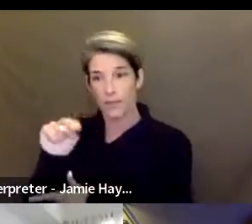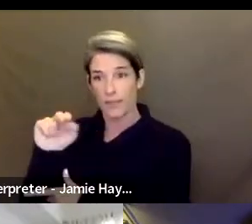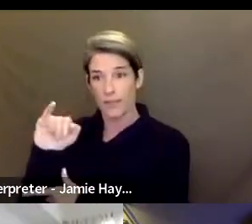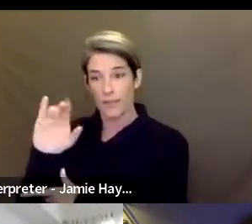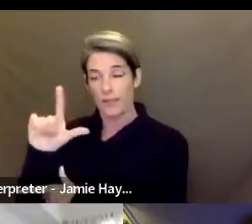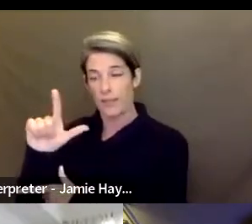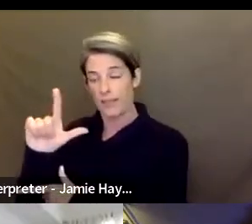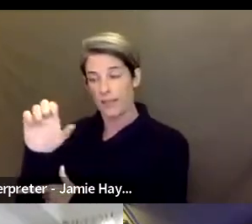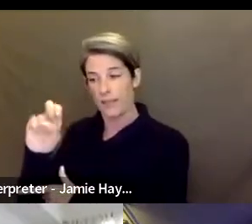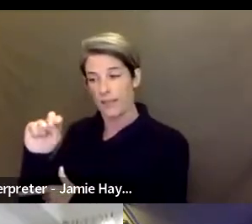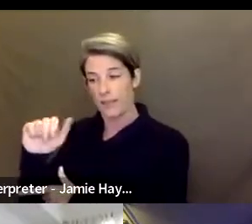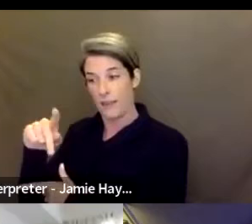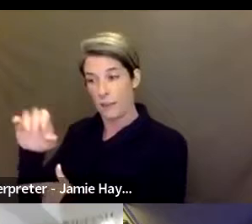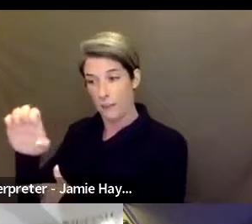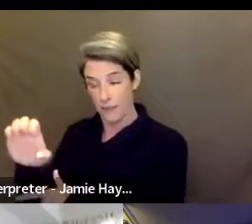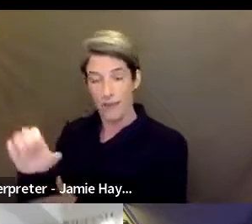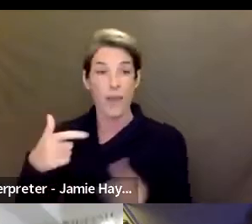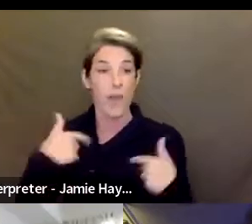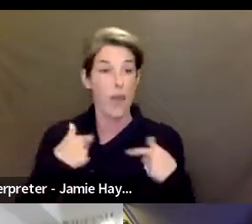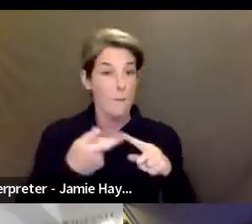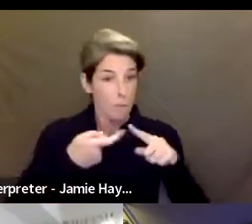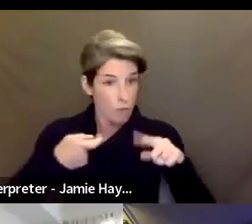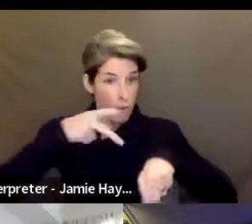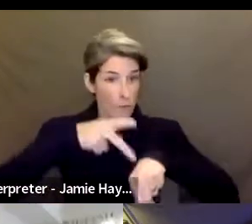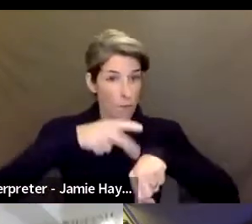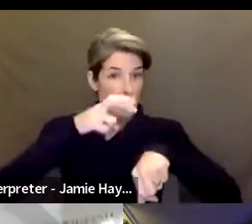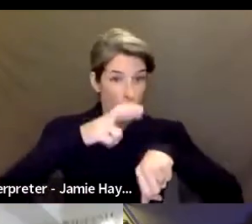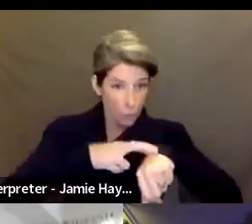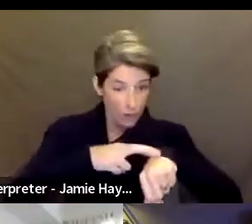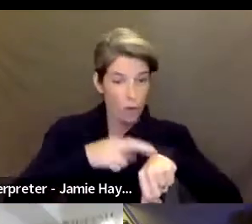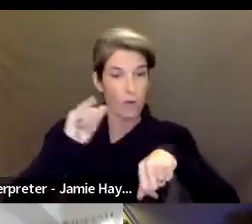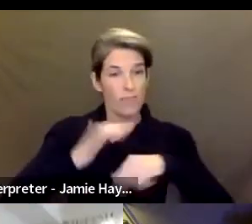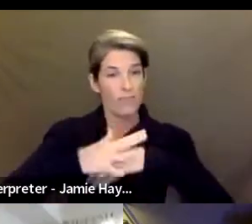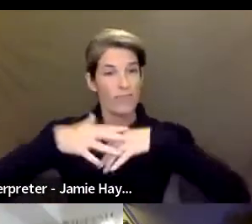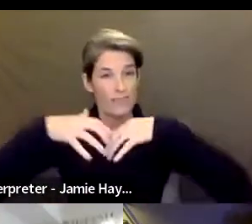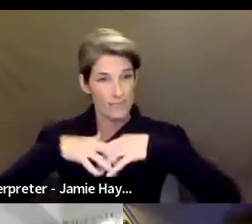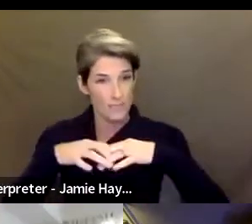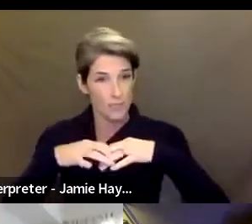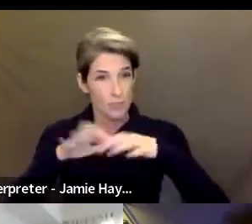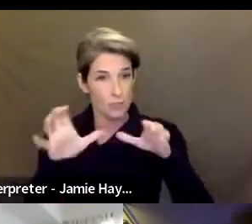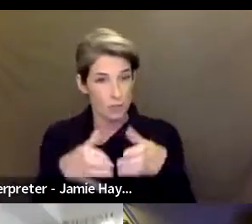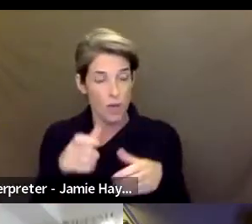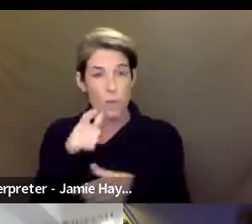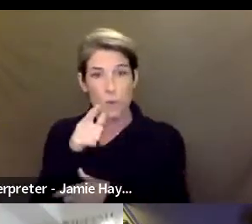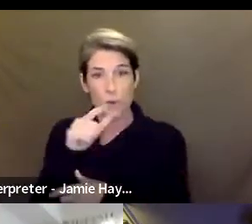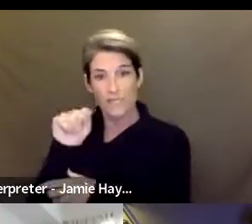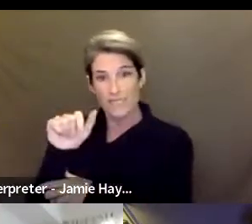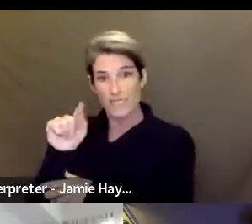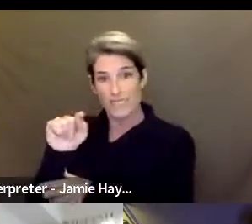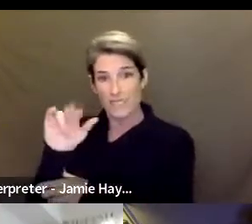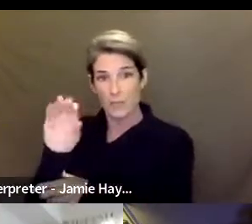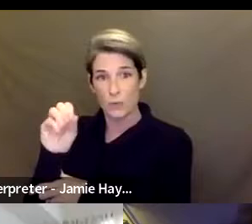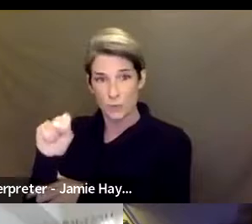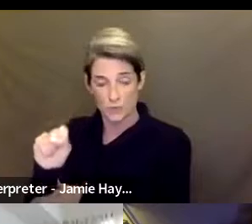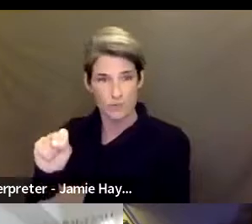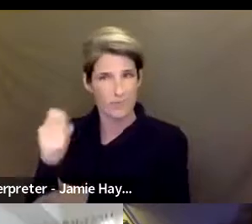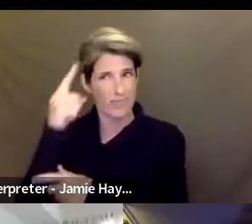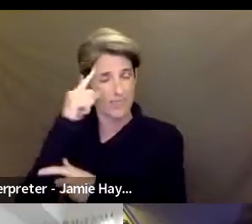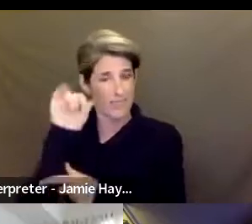which is the ancestral land of the Taínos. And I think that covers almost everything, I